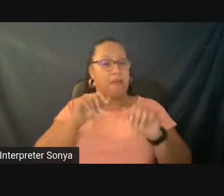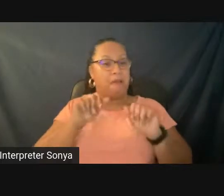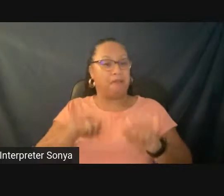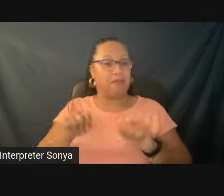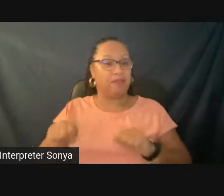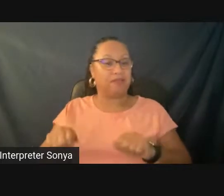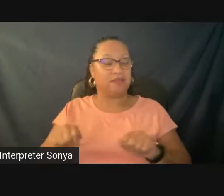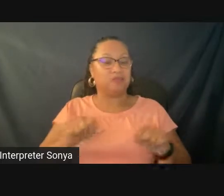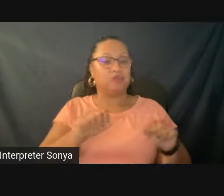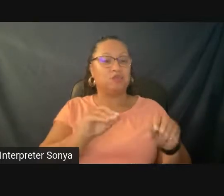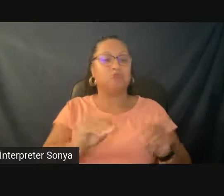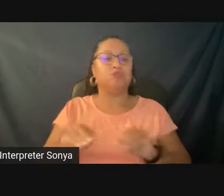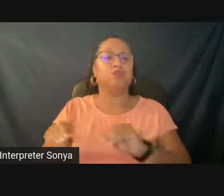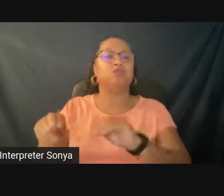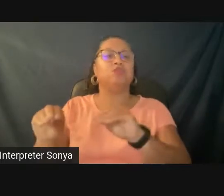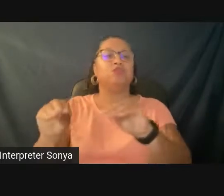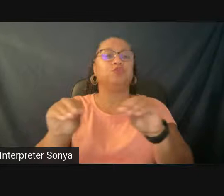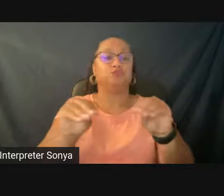move.